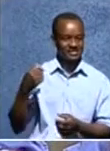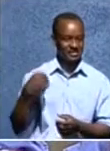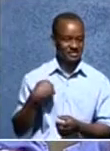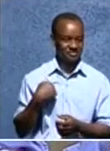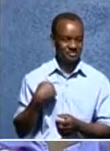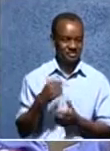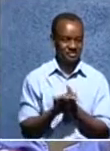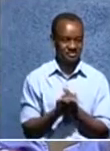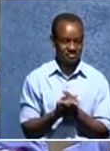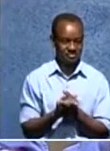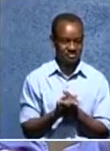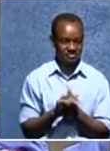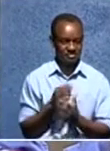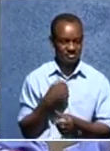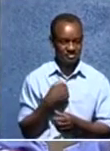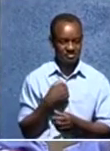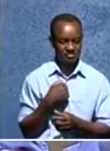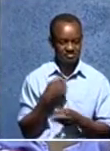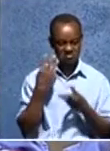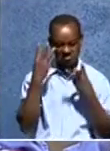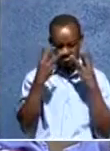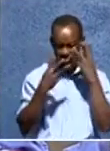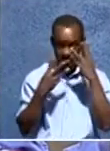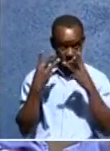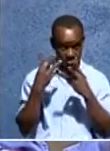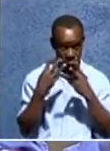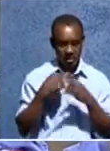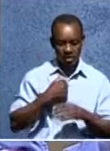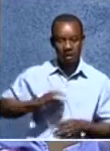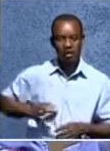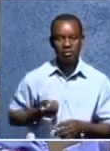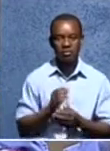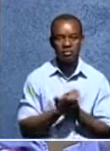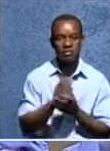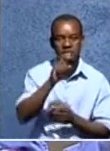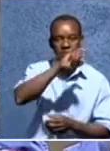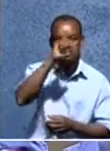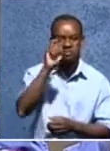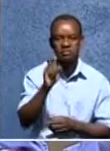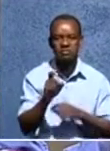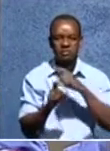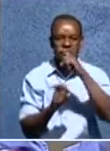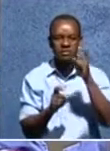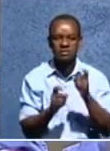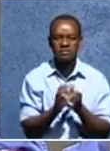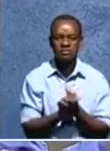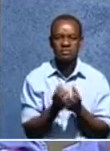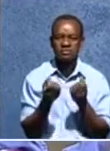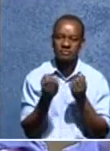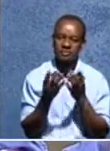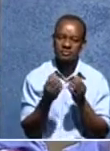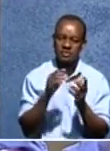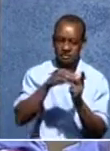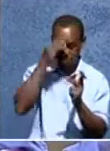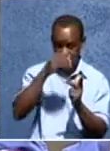Yes, mine is more a concern. I would just like to inquire. We've got so many graduates in tourism that are lying